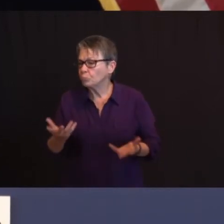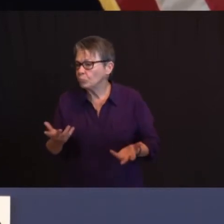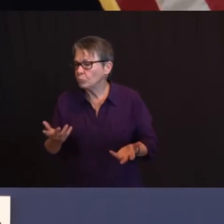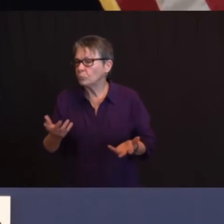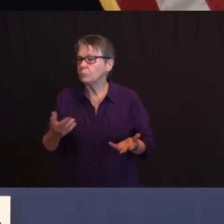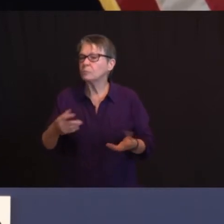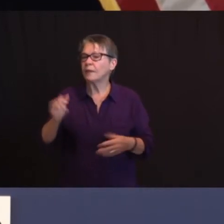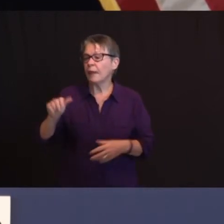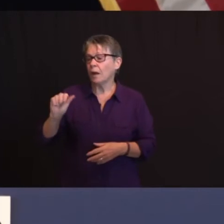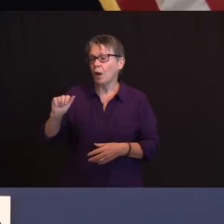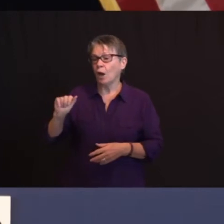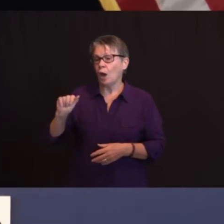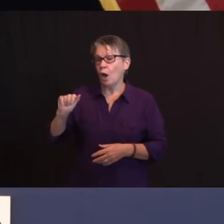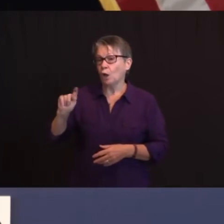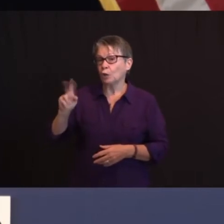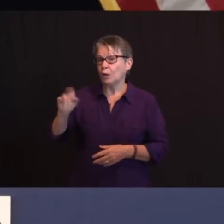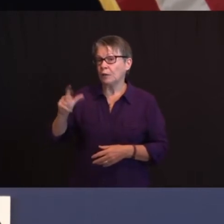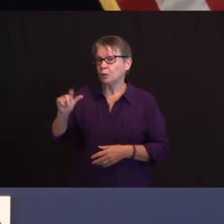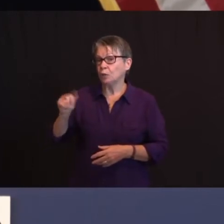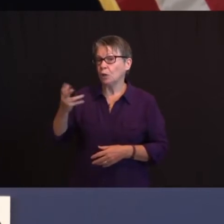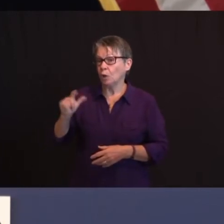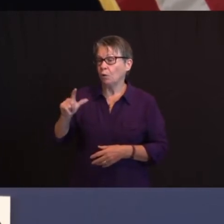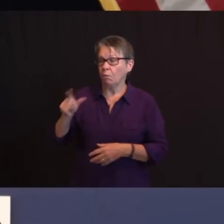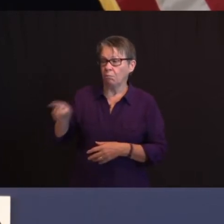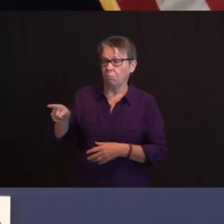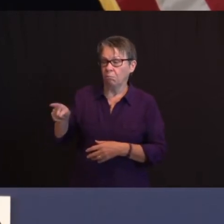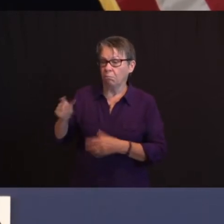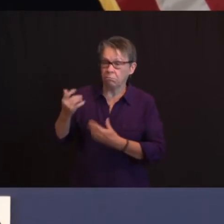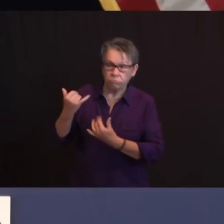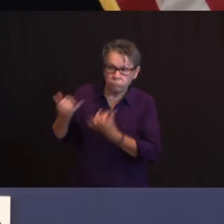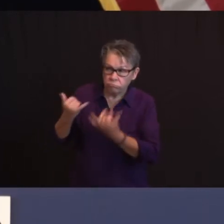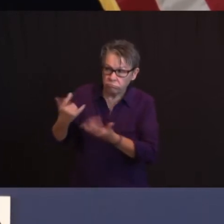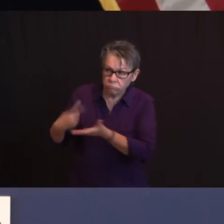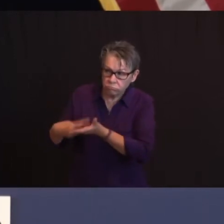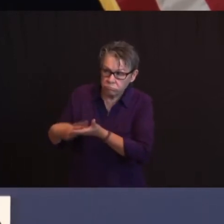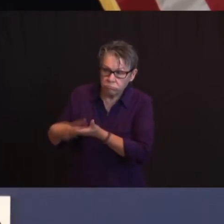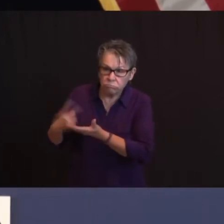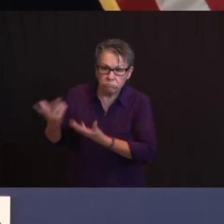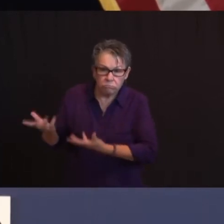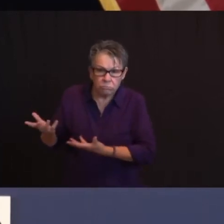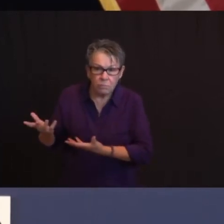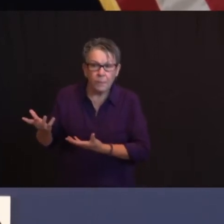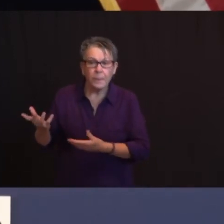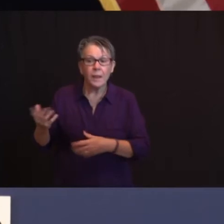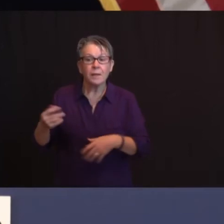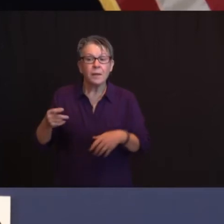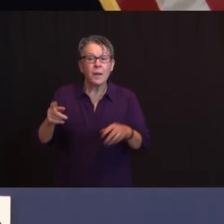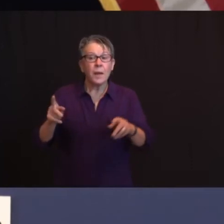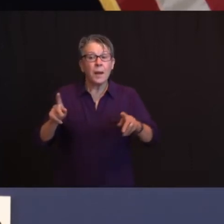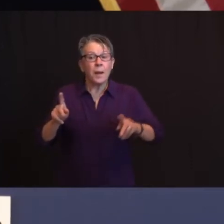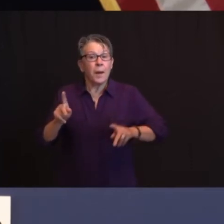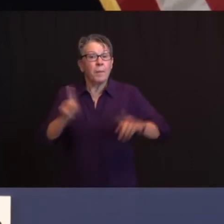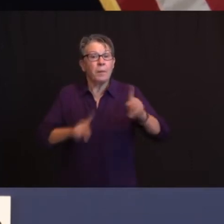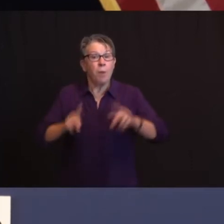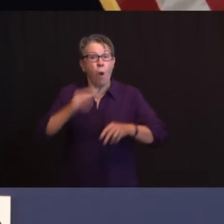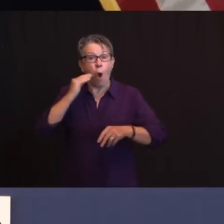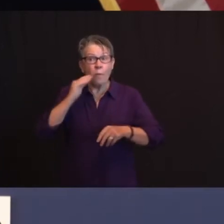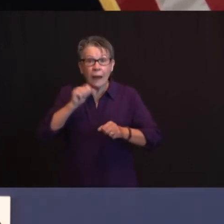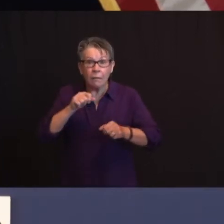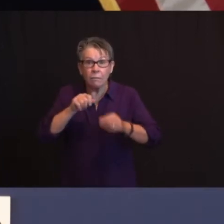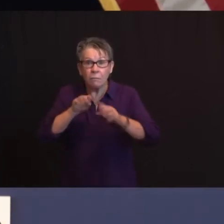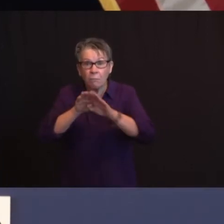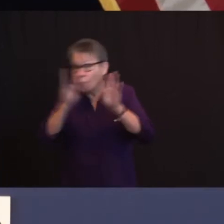I would say that residences offer a different challenge than public establishments, and we're relying, as we have, I think, for the past several months, to